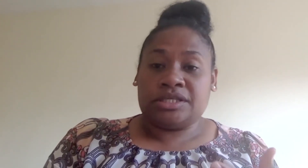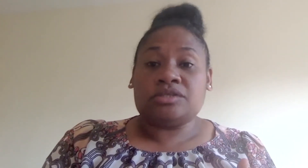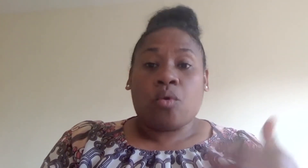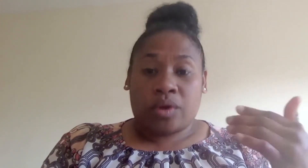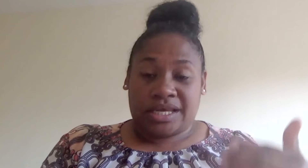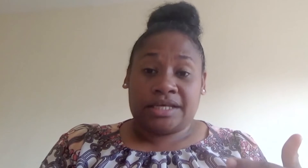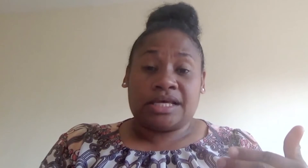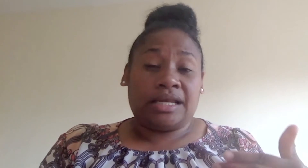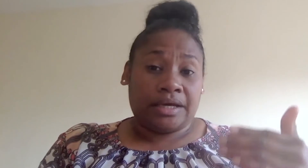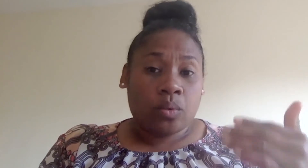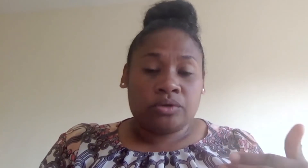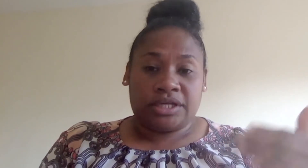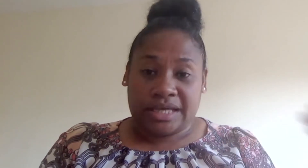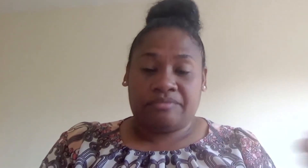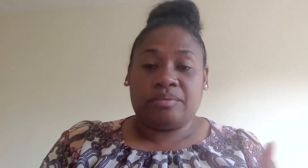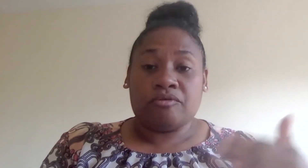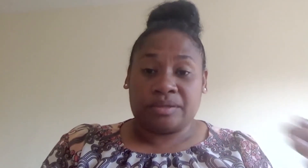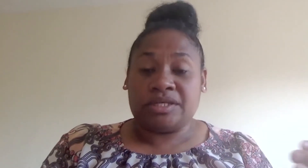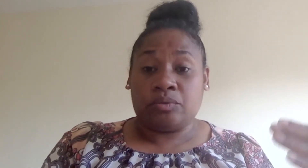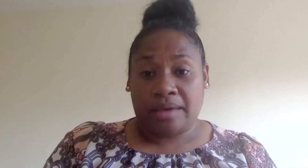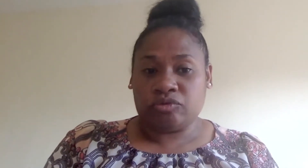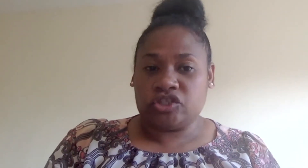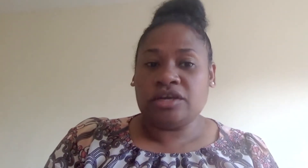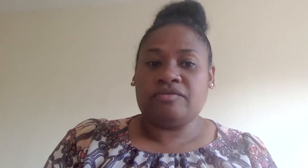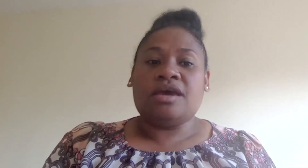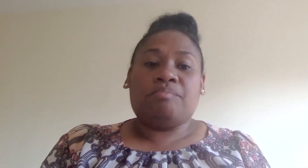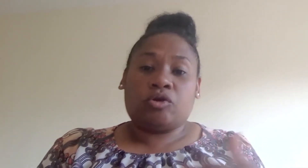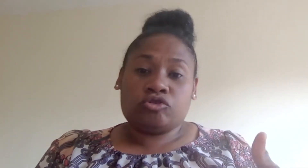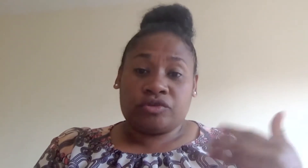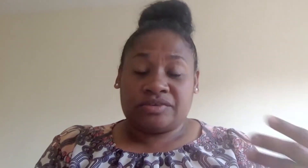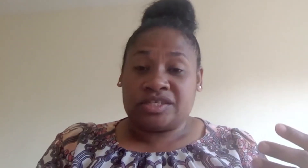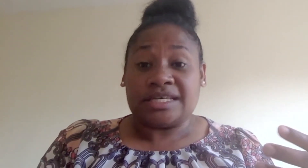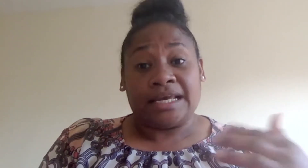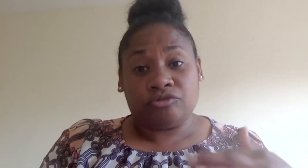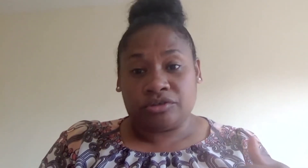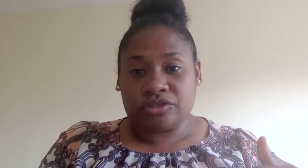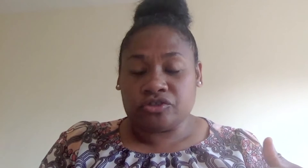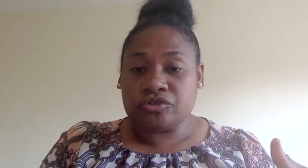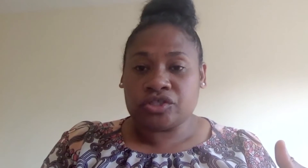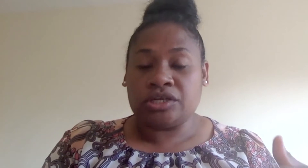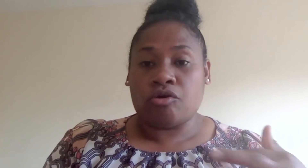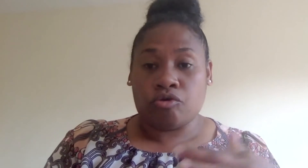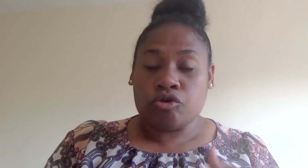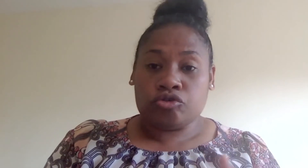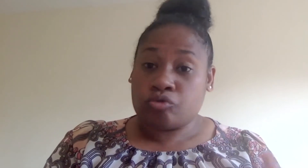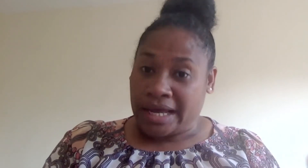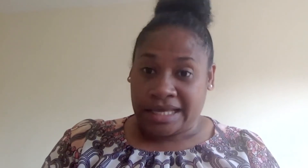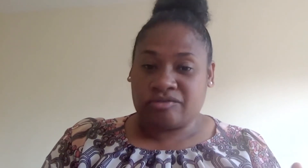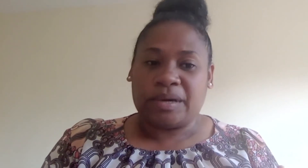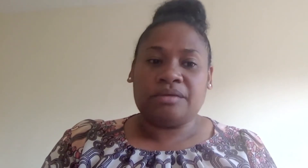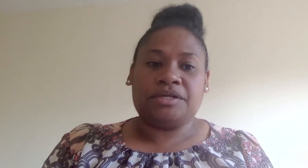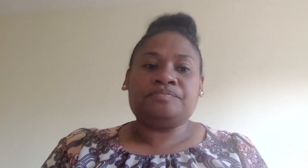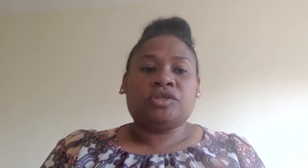for instance, targets are like we look at a time frame of something that we aim to achieve, but also reserve seats are like through the constitution or through